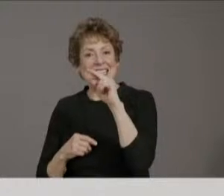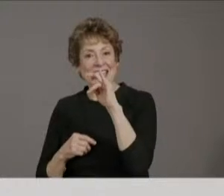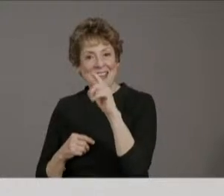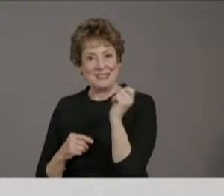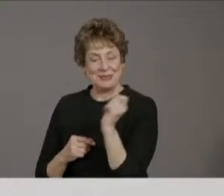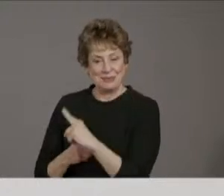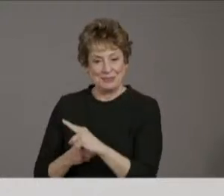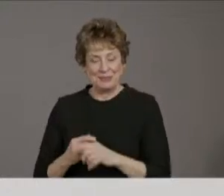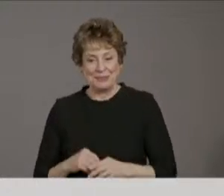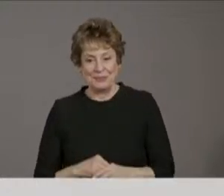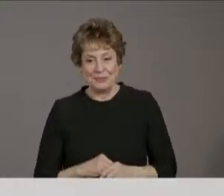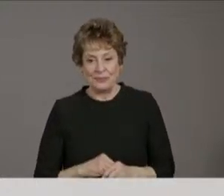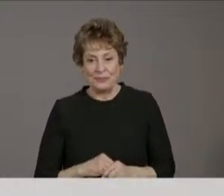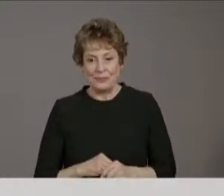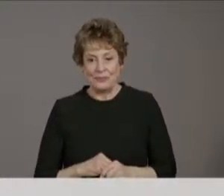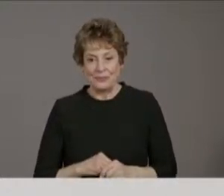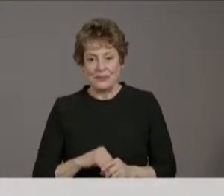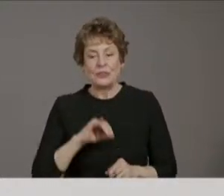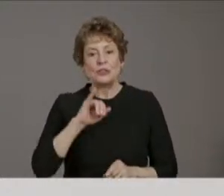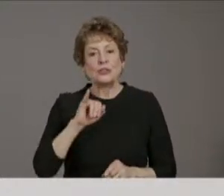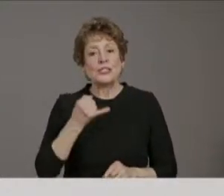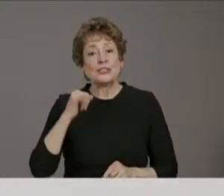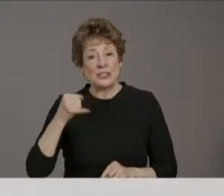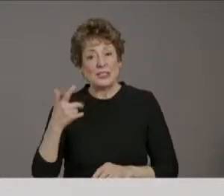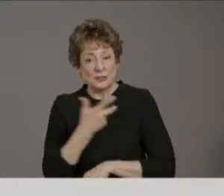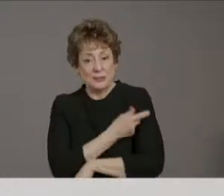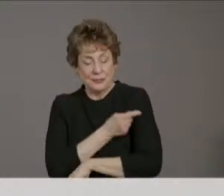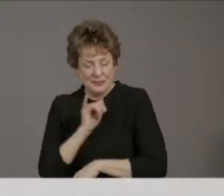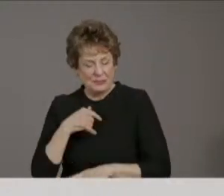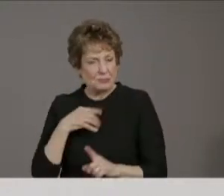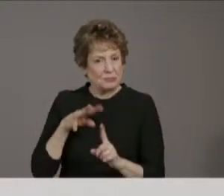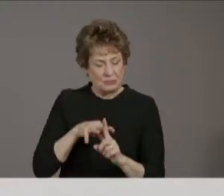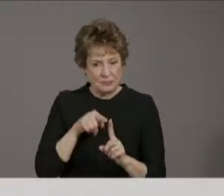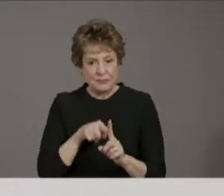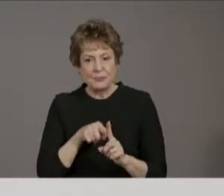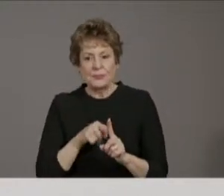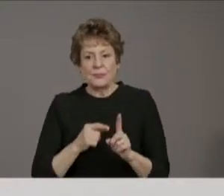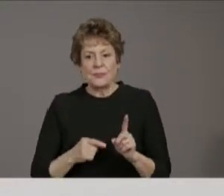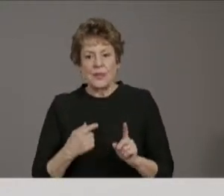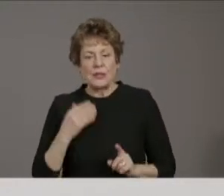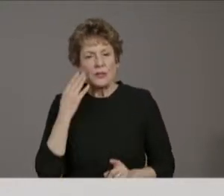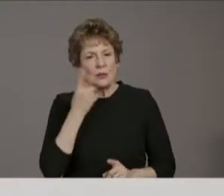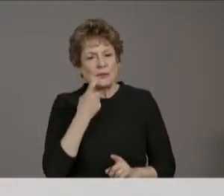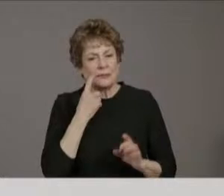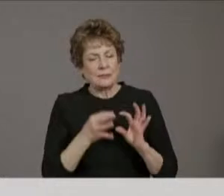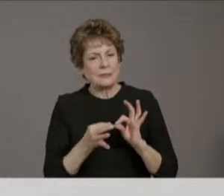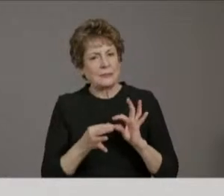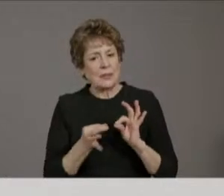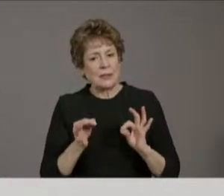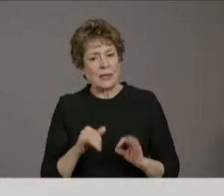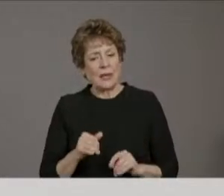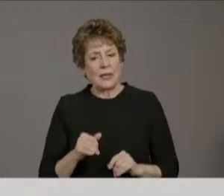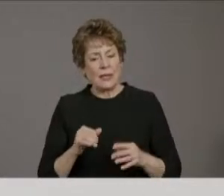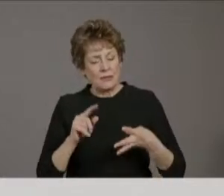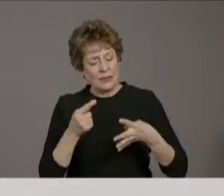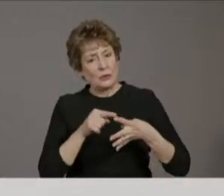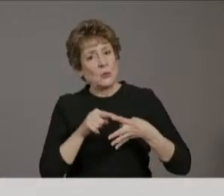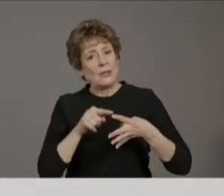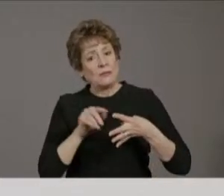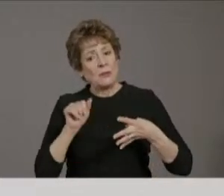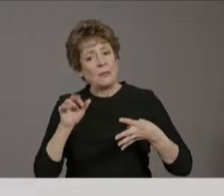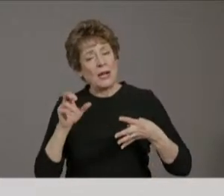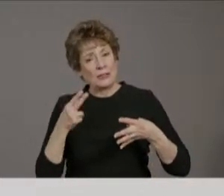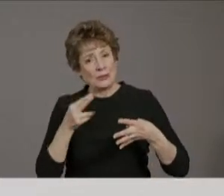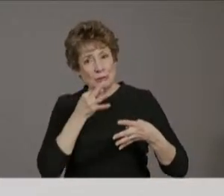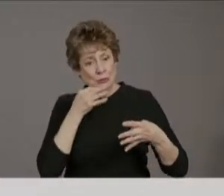terms of the Johnson & Johnson vaccination, how soon, I know you said by early March or whatnot, does that mean that those vaccinations are actually going to